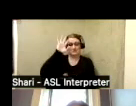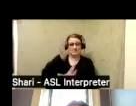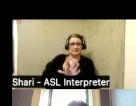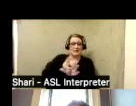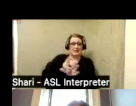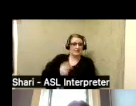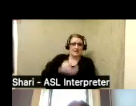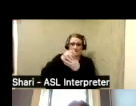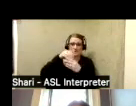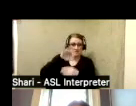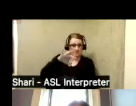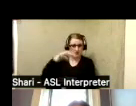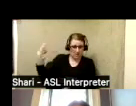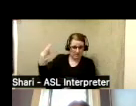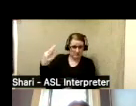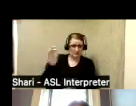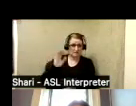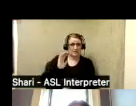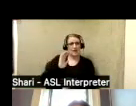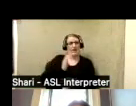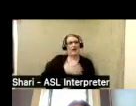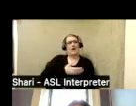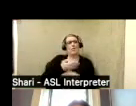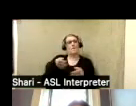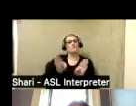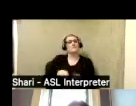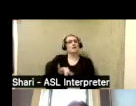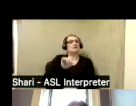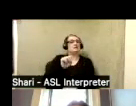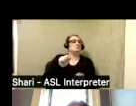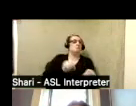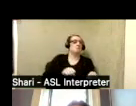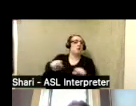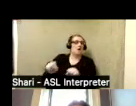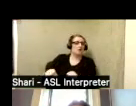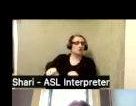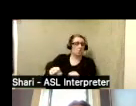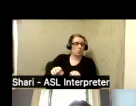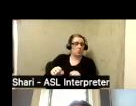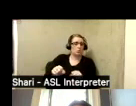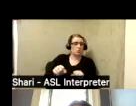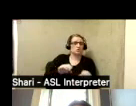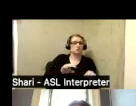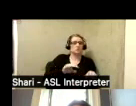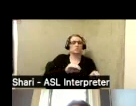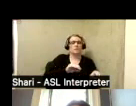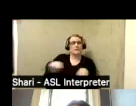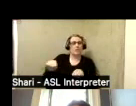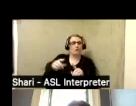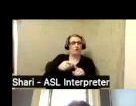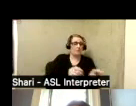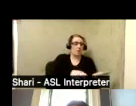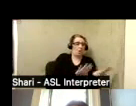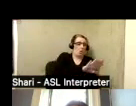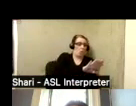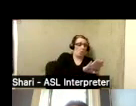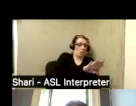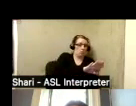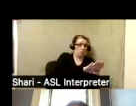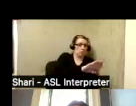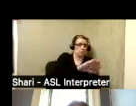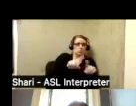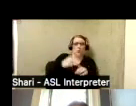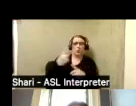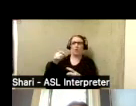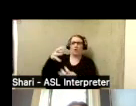in France. And our wager is that it's possible to move from the closed and homogenizing circuit to one of